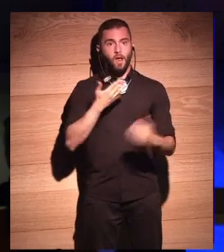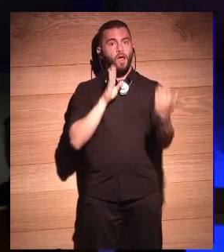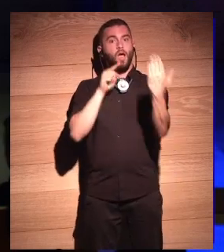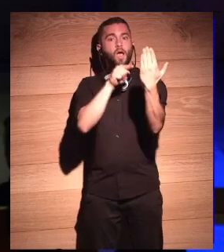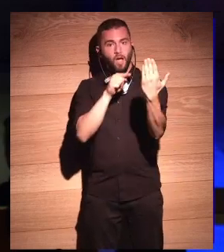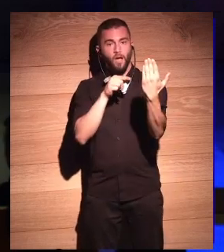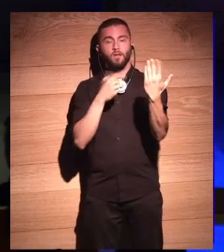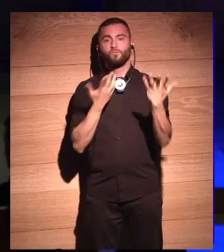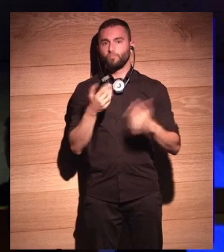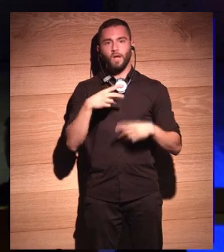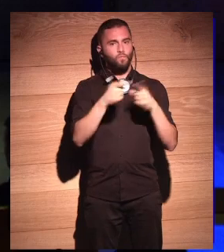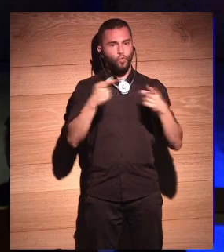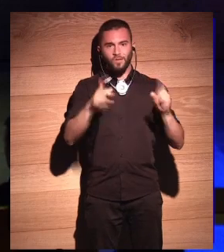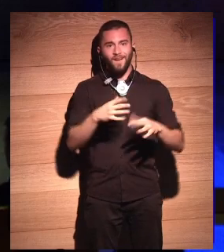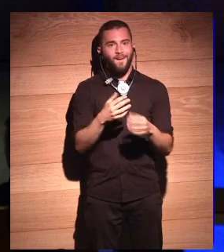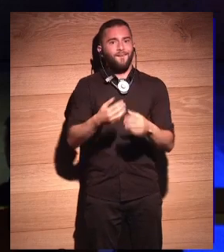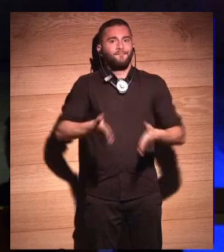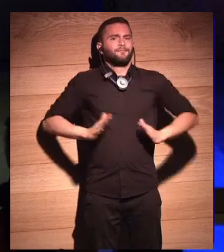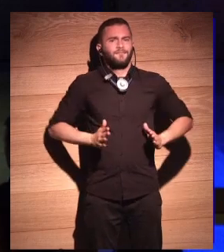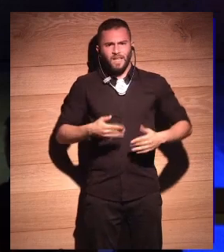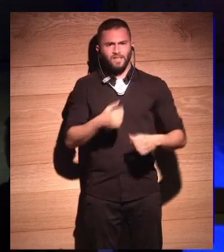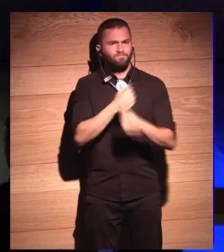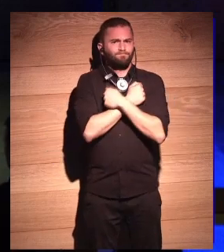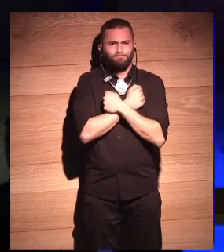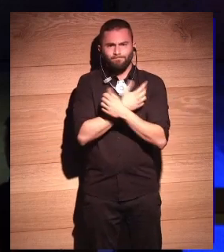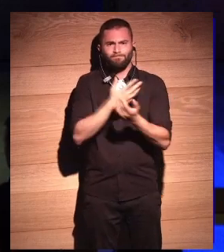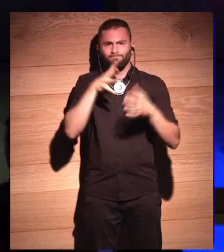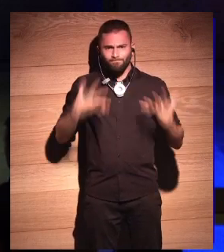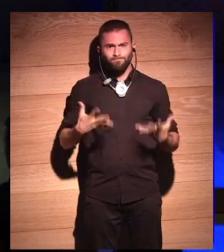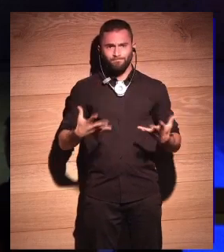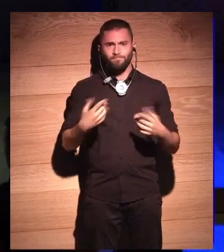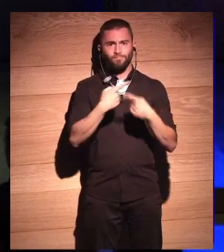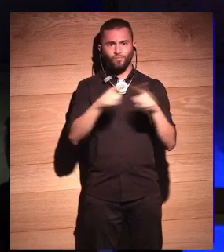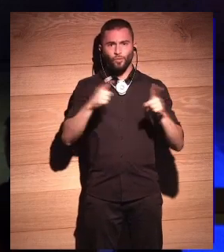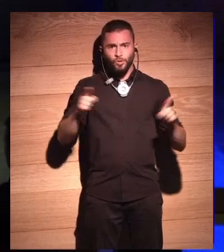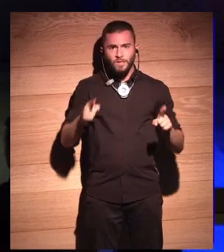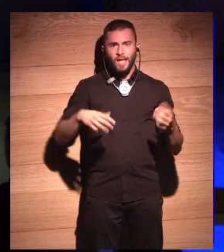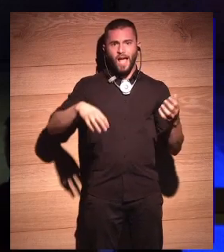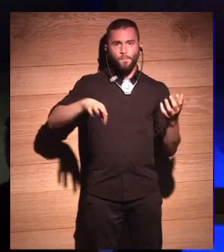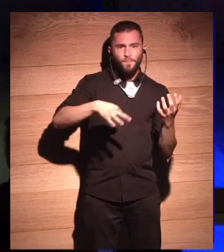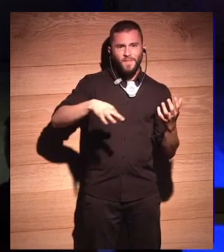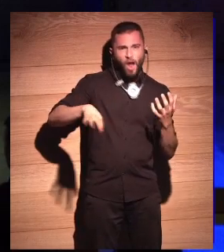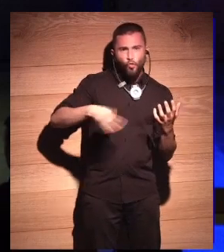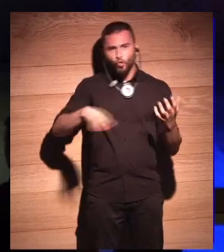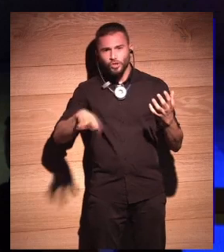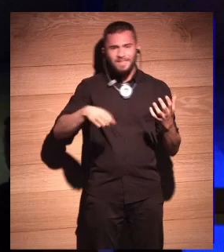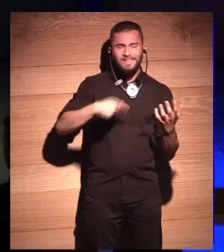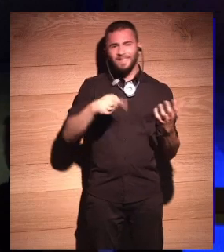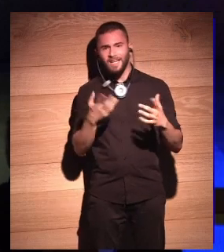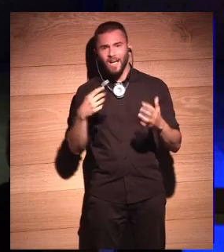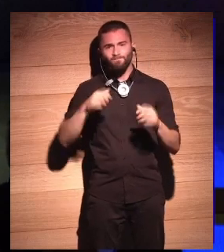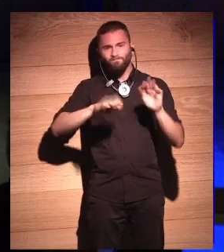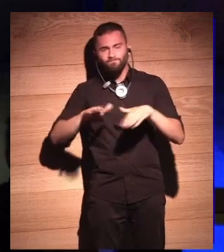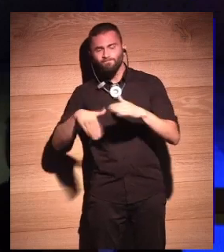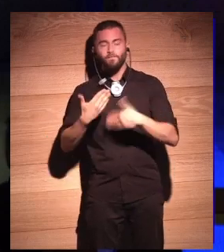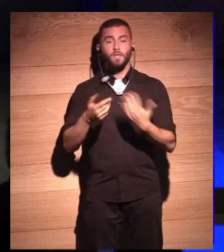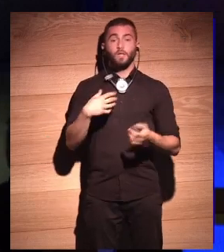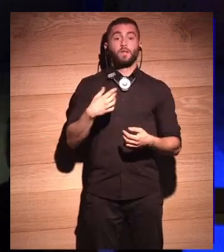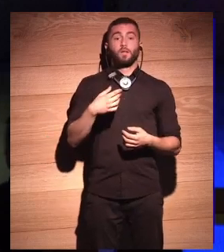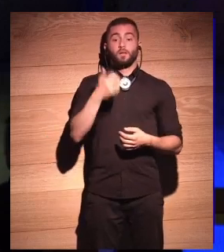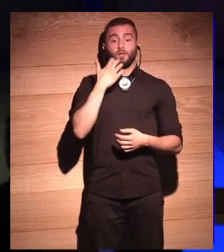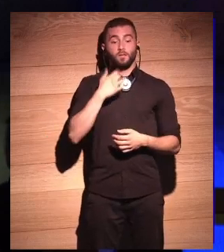is very present in acoustic music, where you can see that people play instruments, and in electronic music, I still think we have some way to